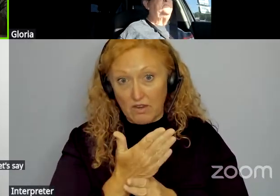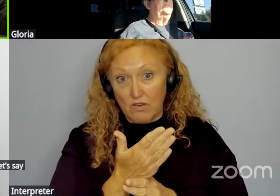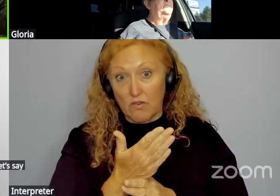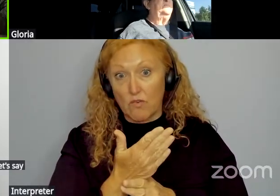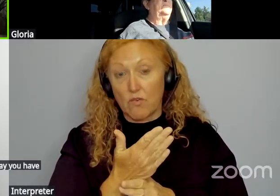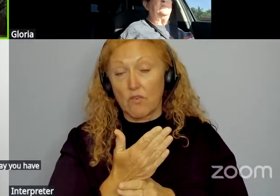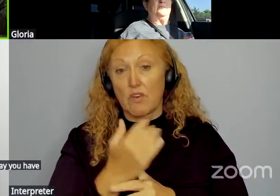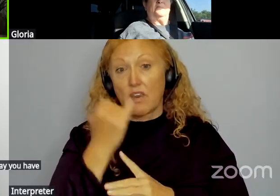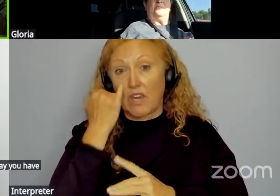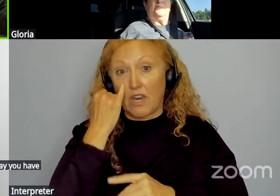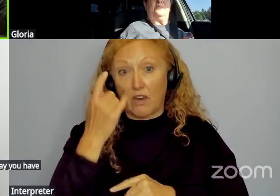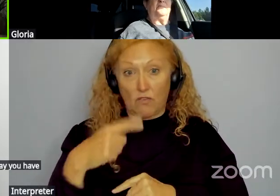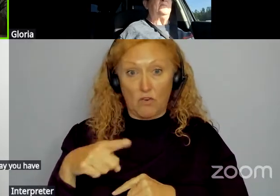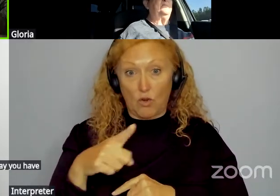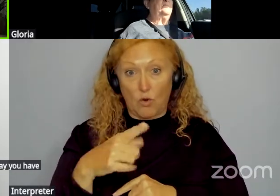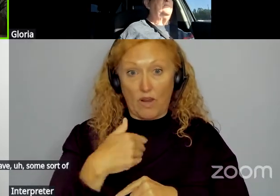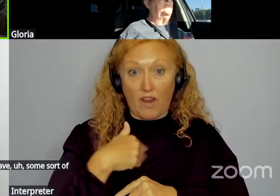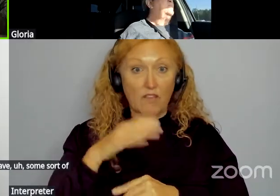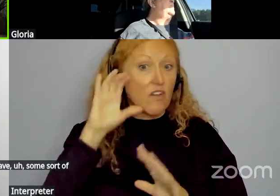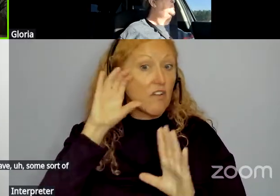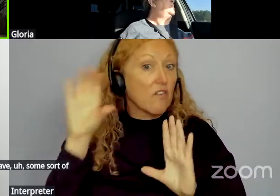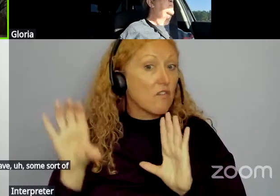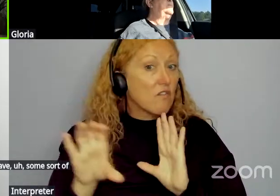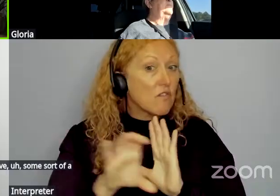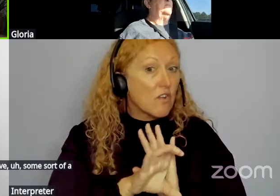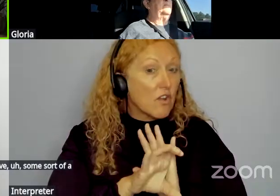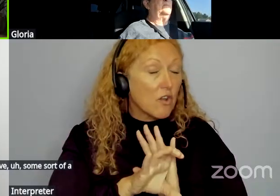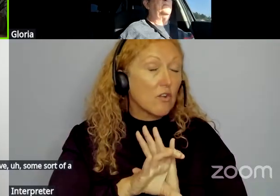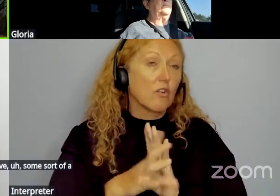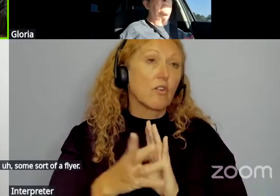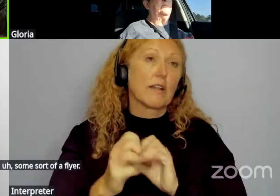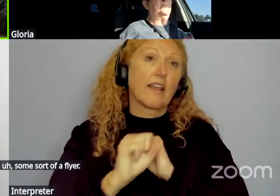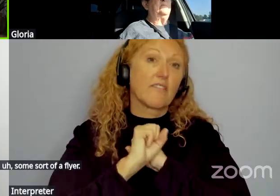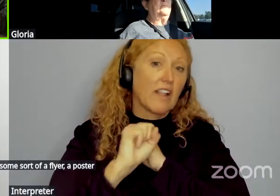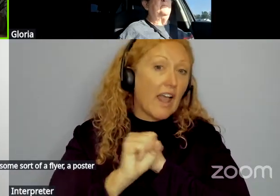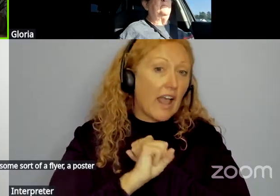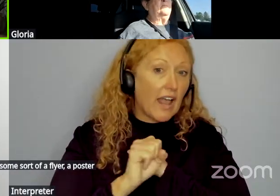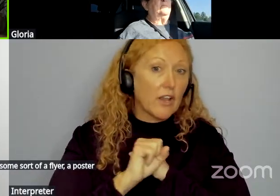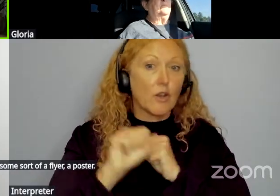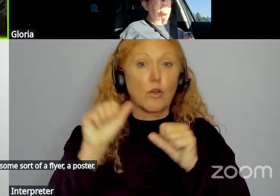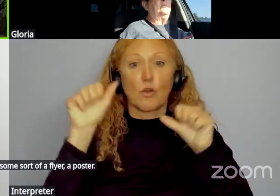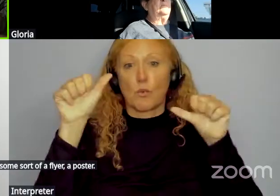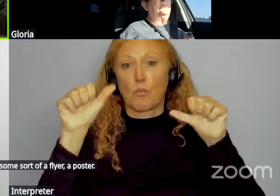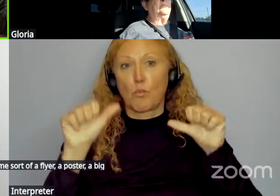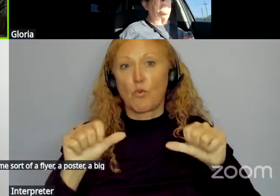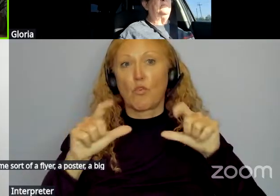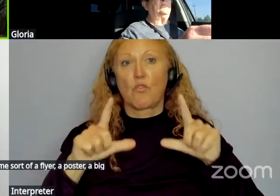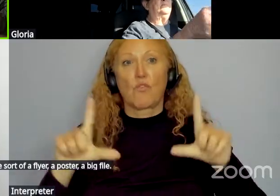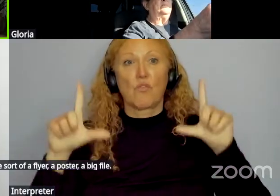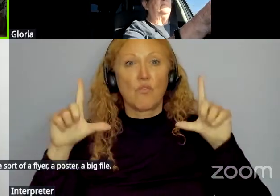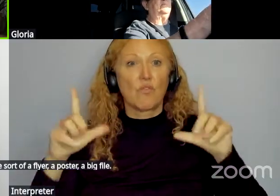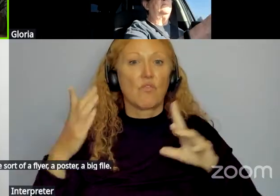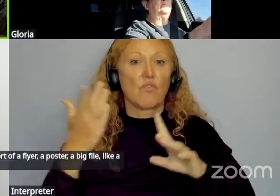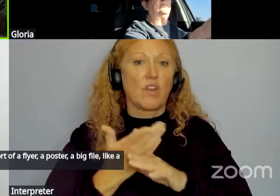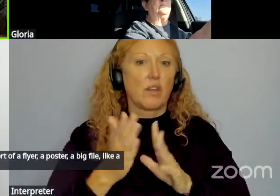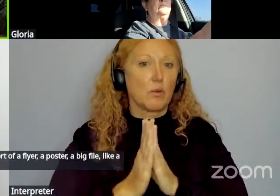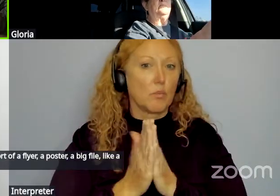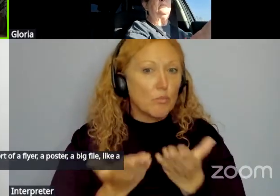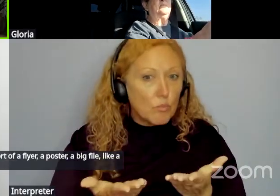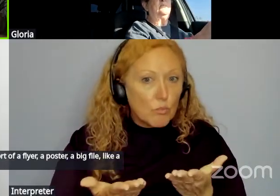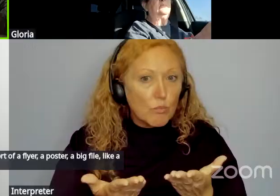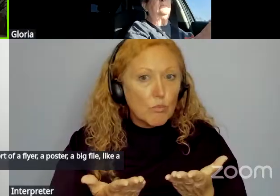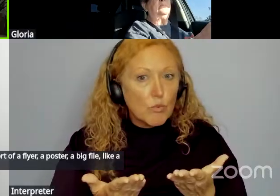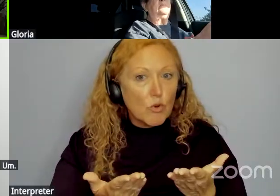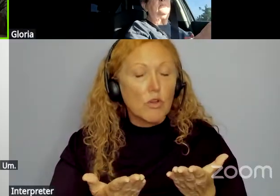have some sort of a flyer, a poster, a big file, like a small book or something,